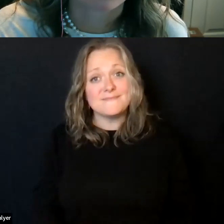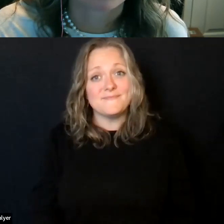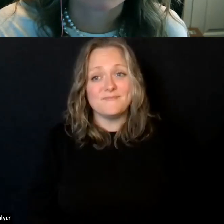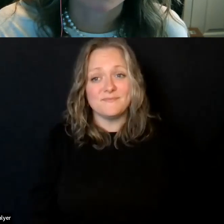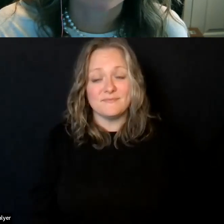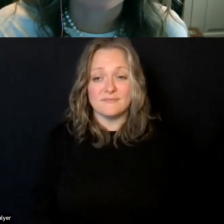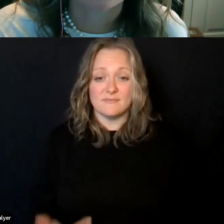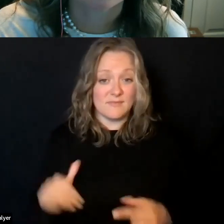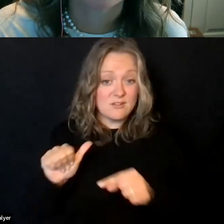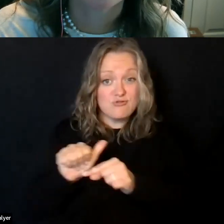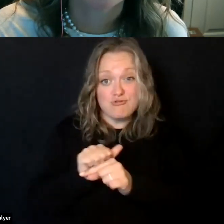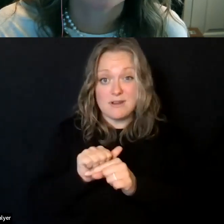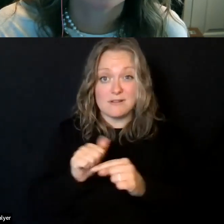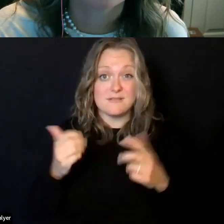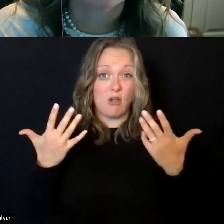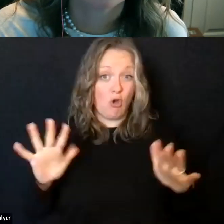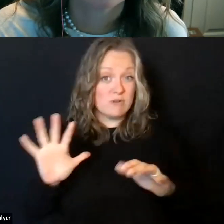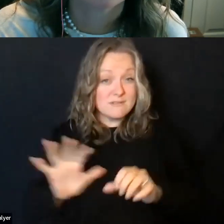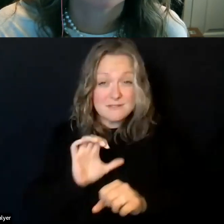Trainings that are already scheduled?